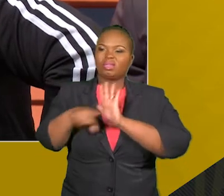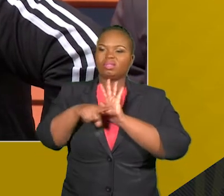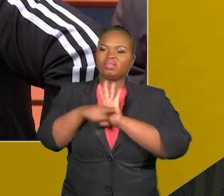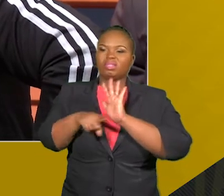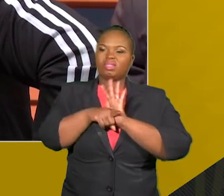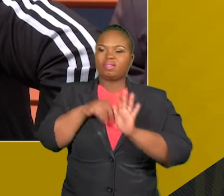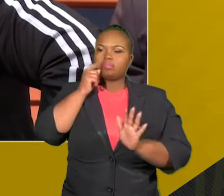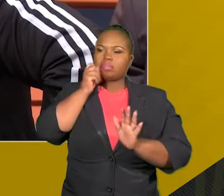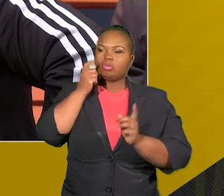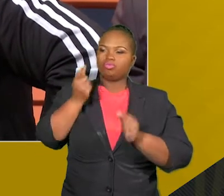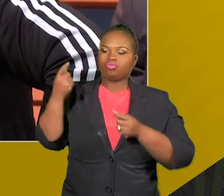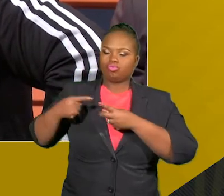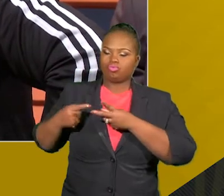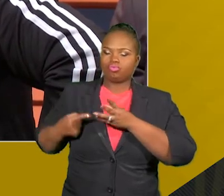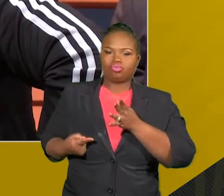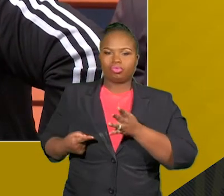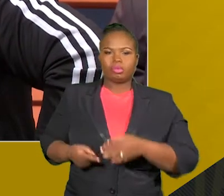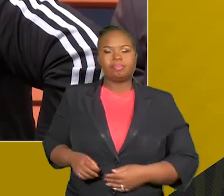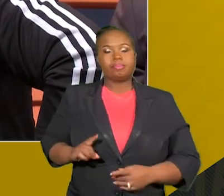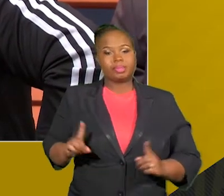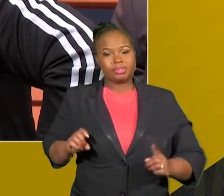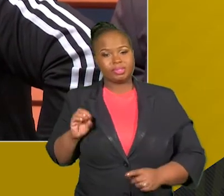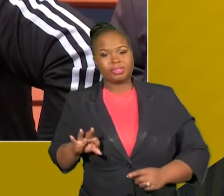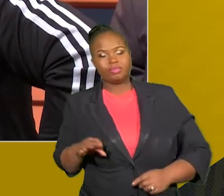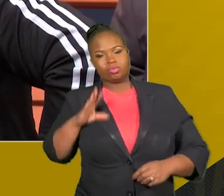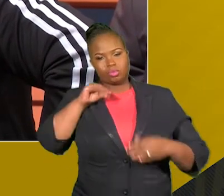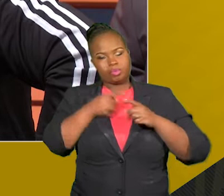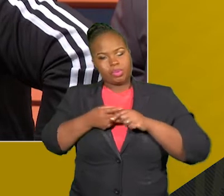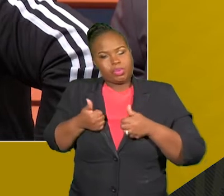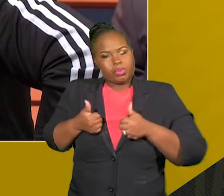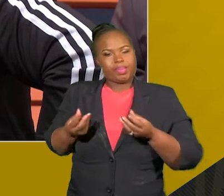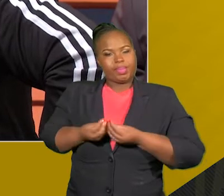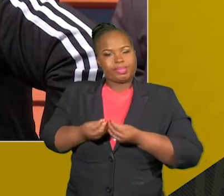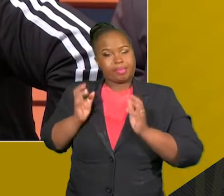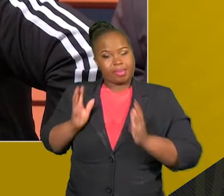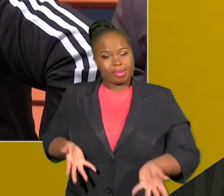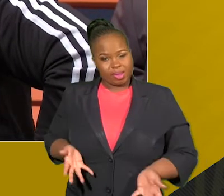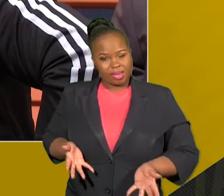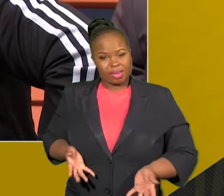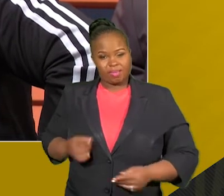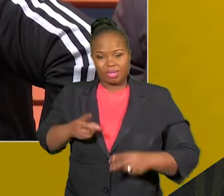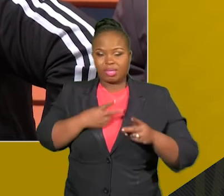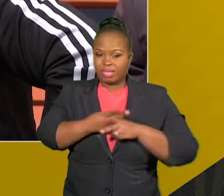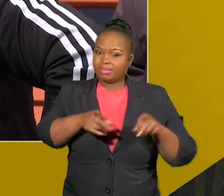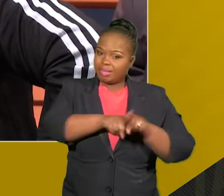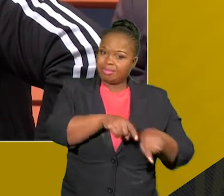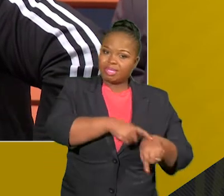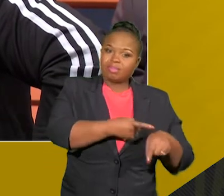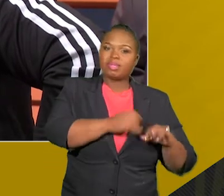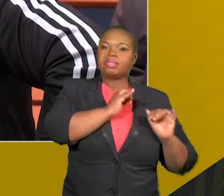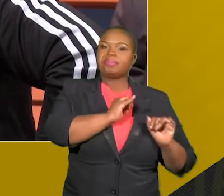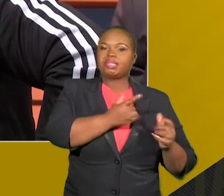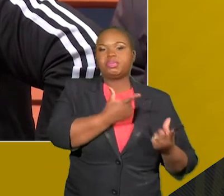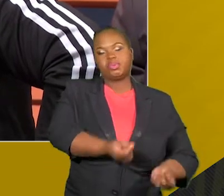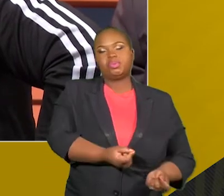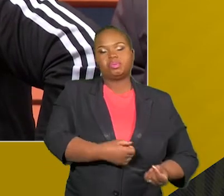that males do. Mm. If we only spoke about the good that males do as much as we speak about the bad that they do, I think we'll